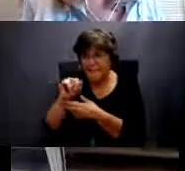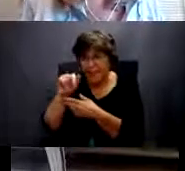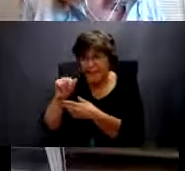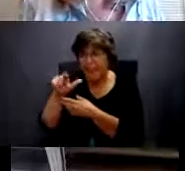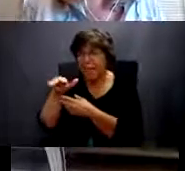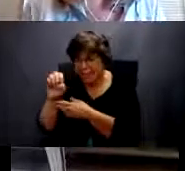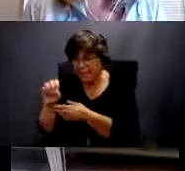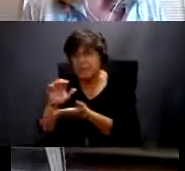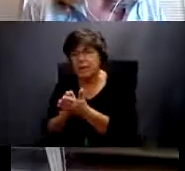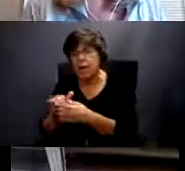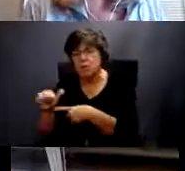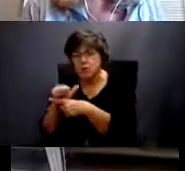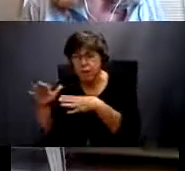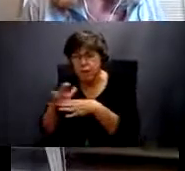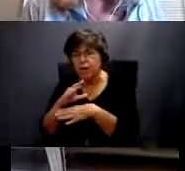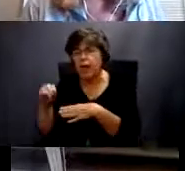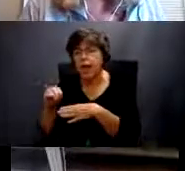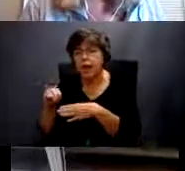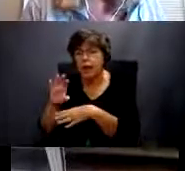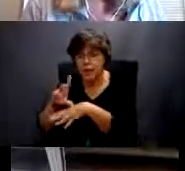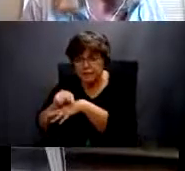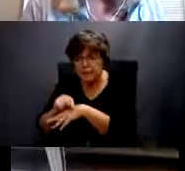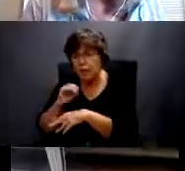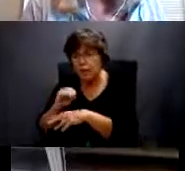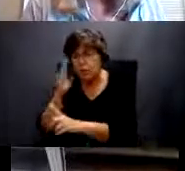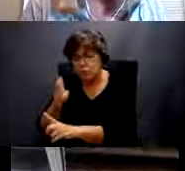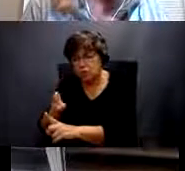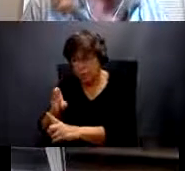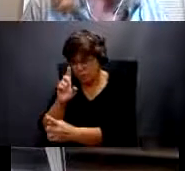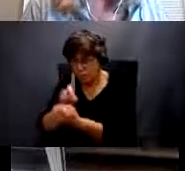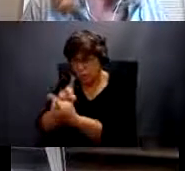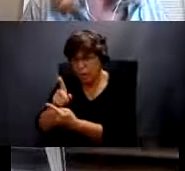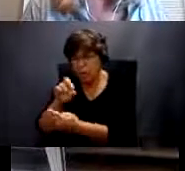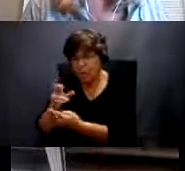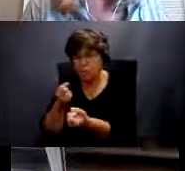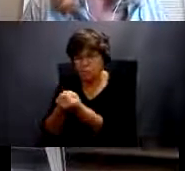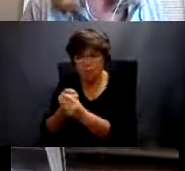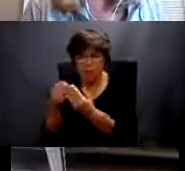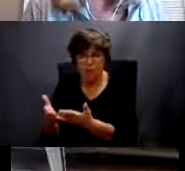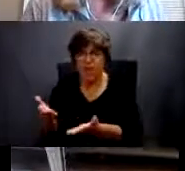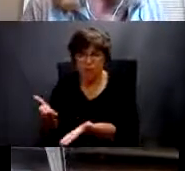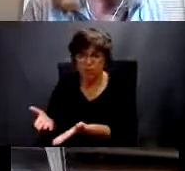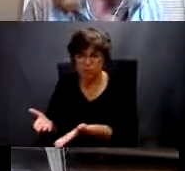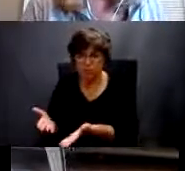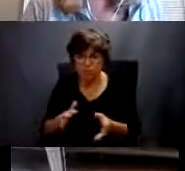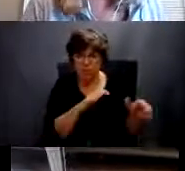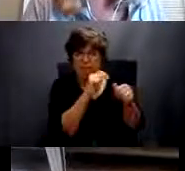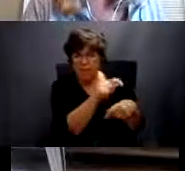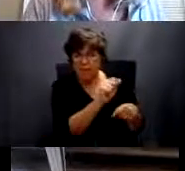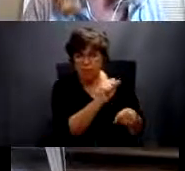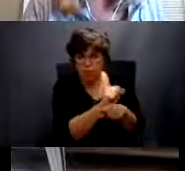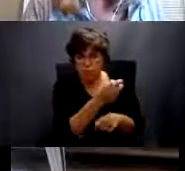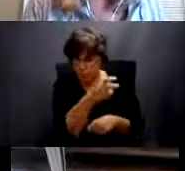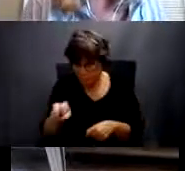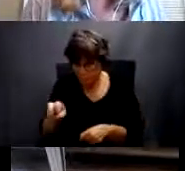consultant and direct peer support provider. One of the things that's been really important this time around